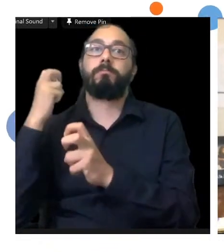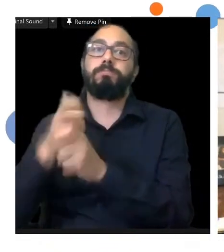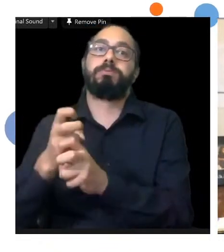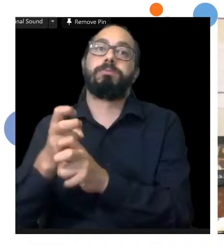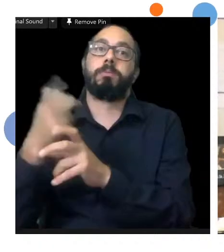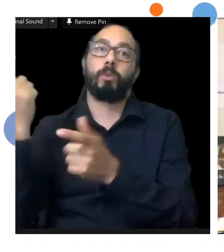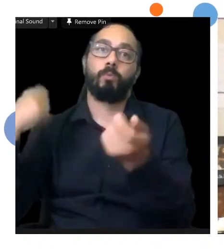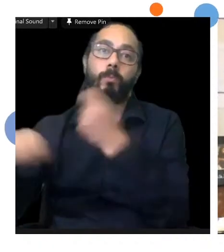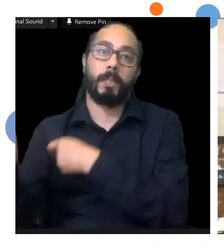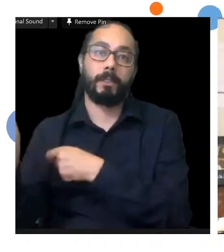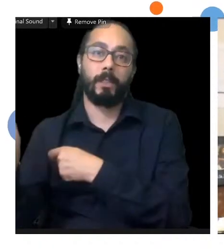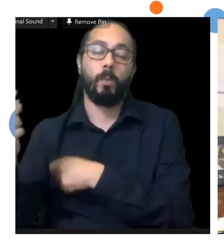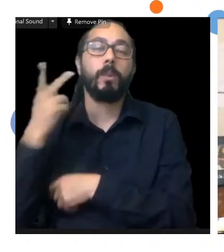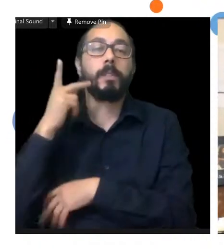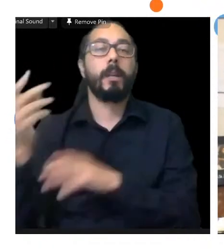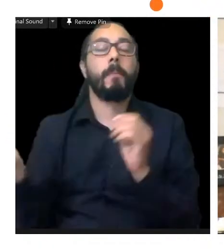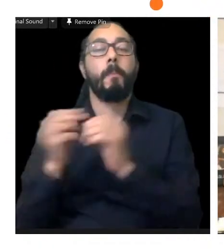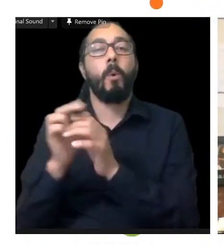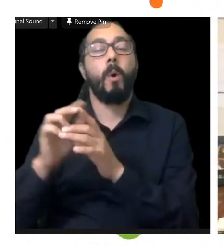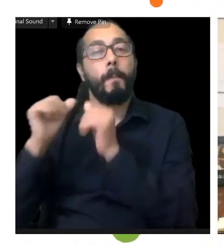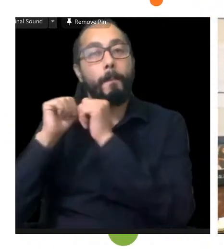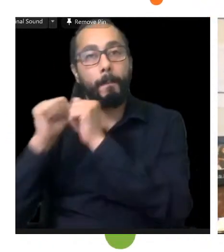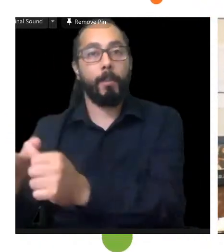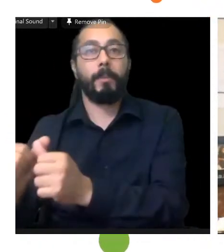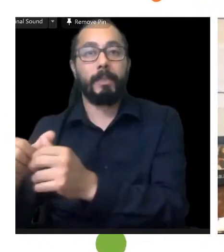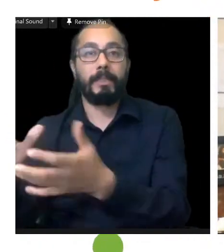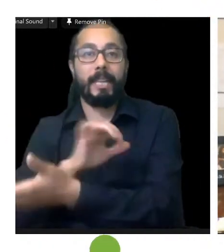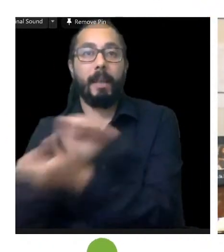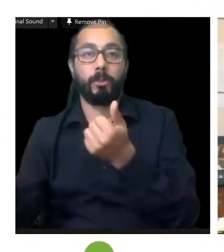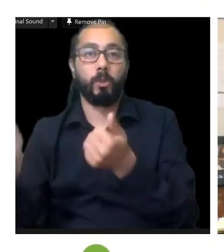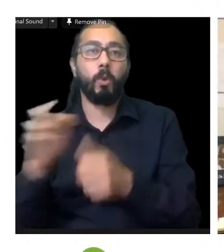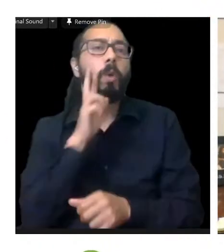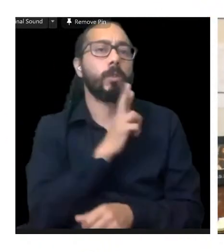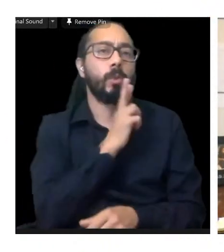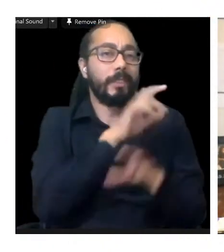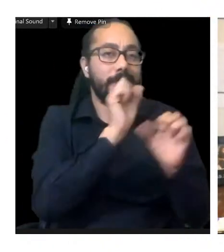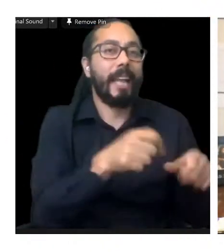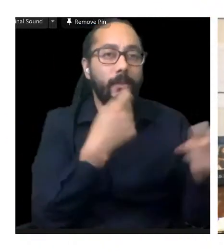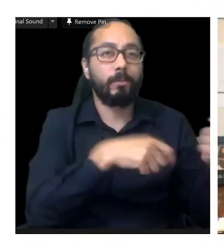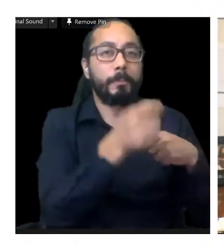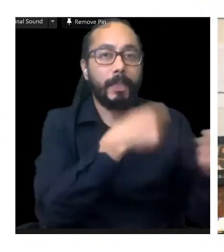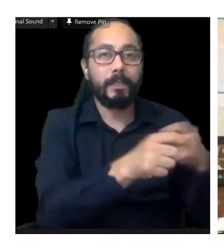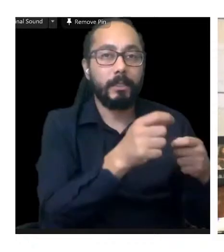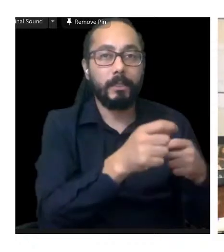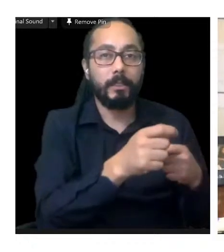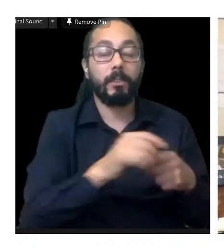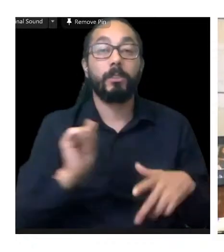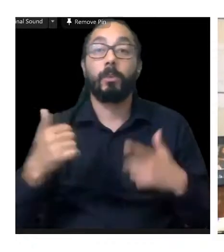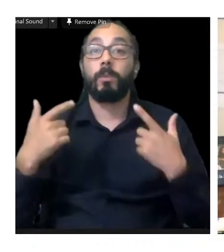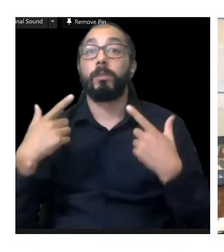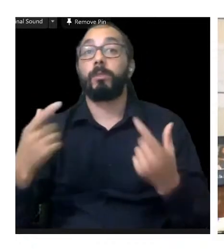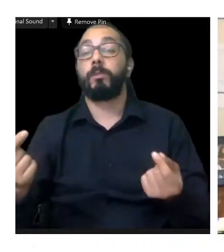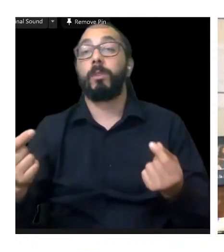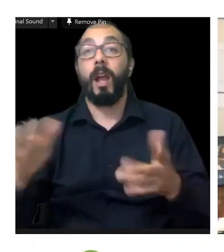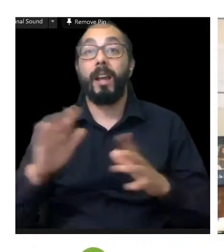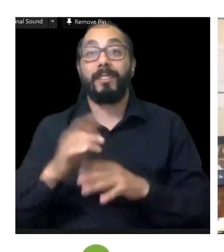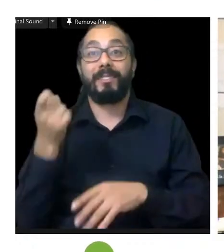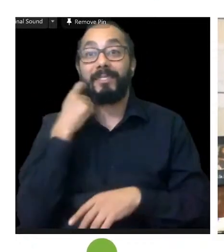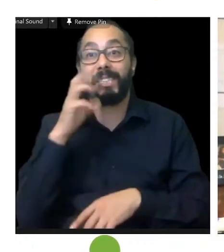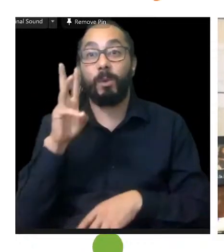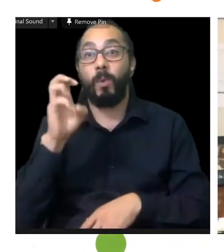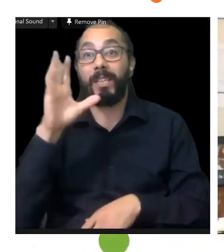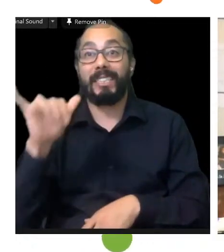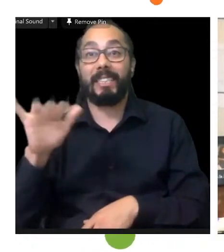permanent damage. So the question is, what do we do about it? We have innovative ideas, and Wesley, congratulations on your idea of radical access. I think